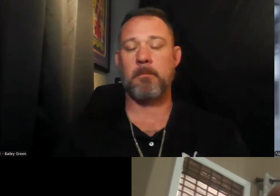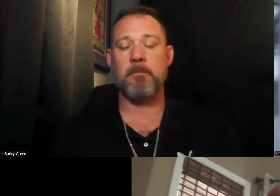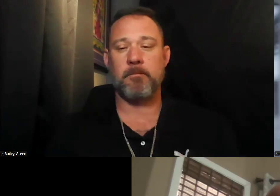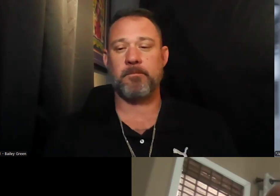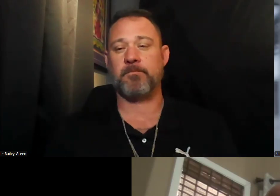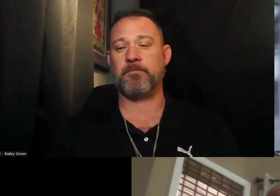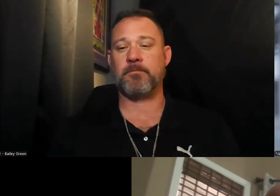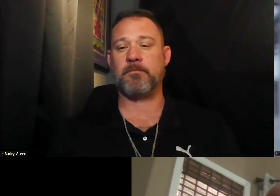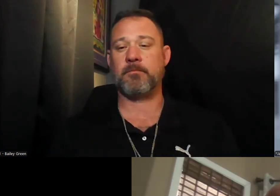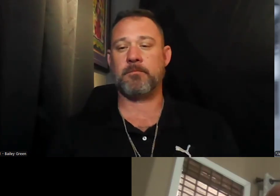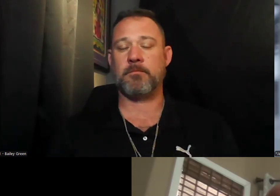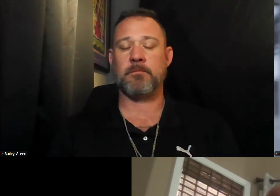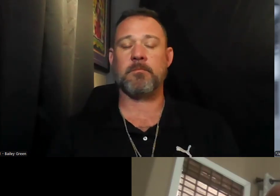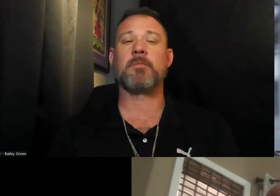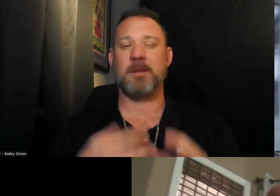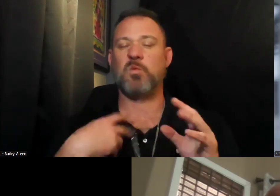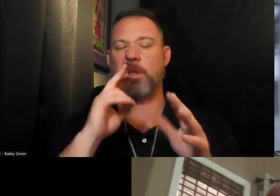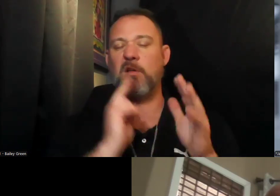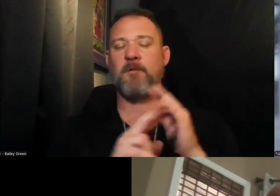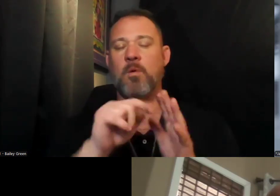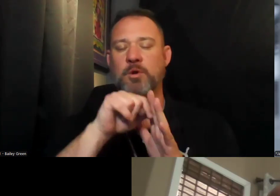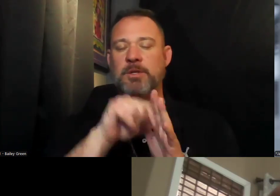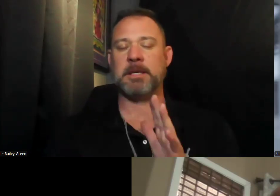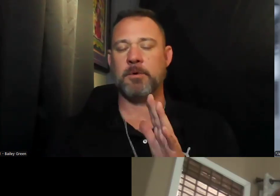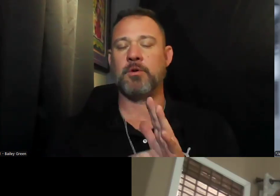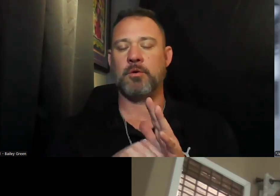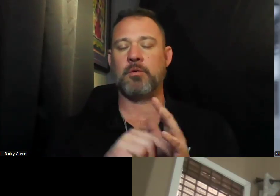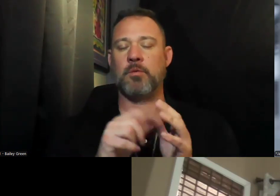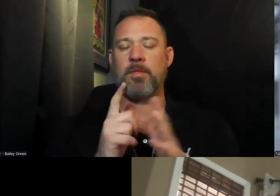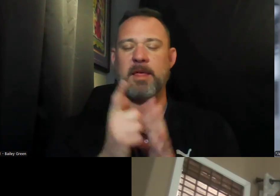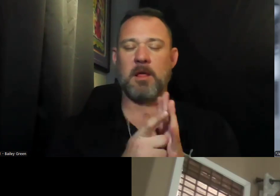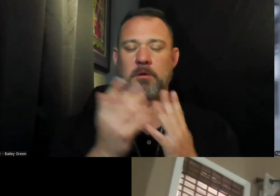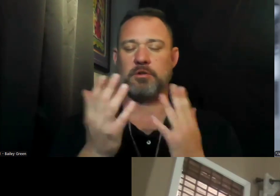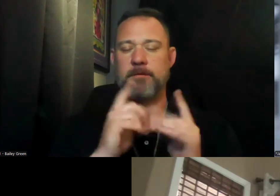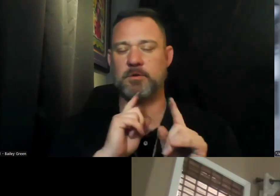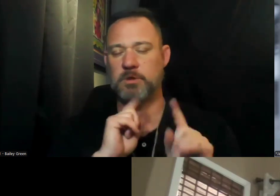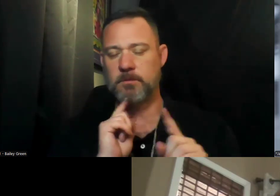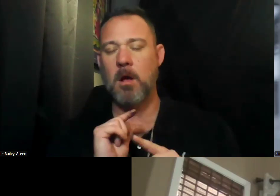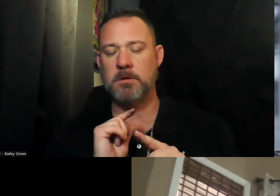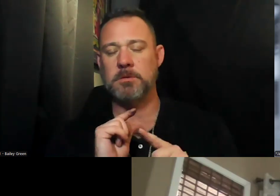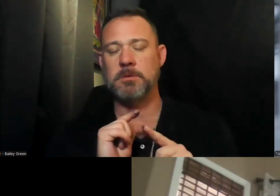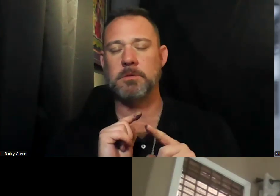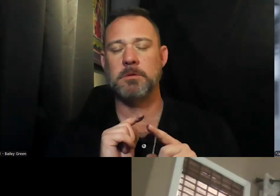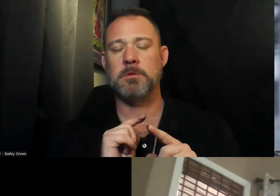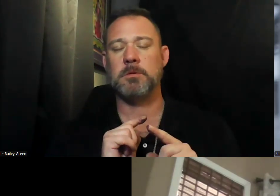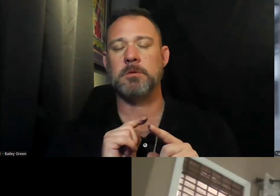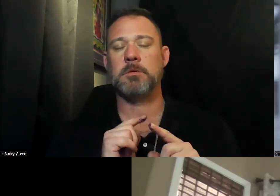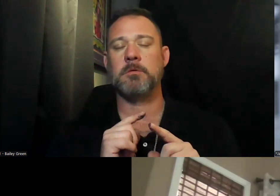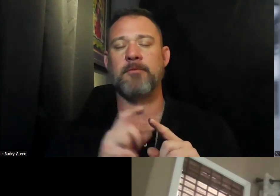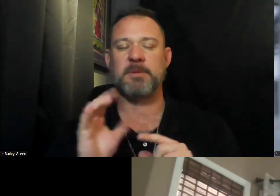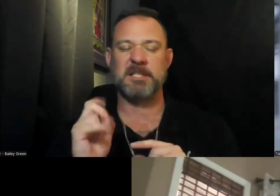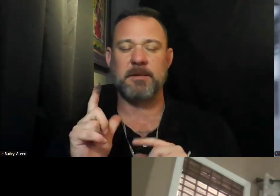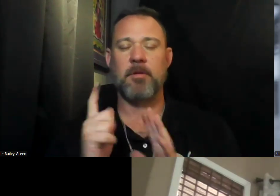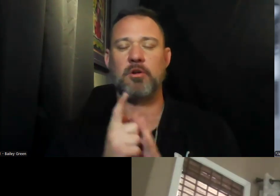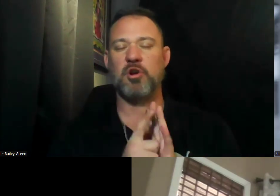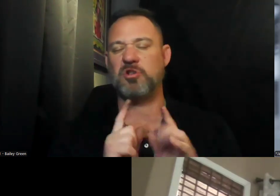I'll just add that, yeah, we look forward to taking a deeper dive from what legal services responses to and from civil attorneys